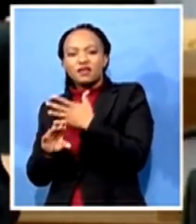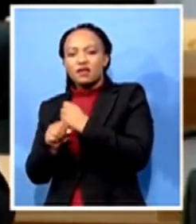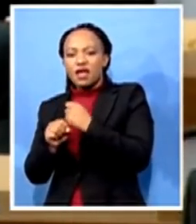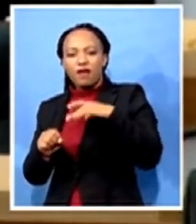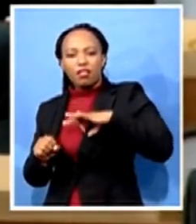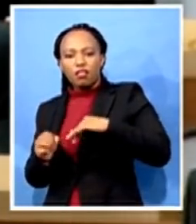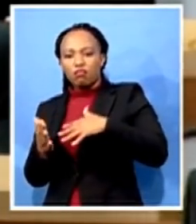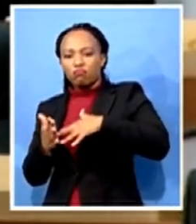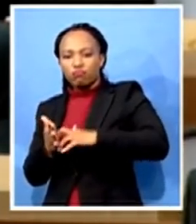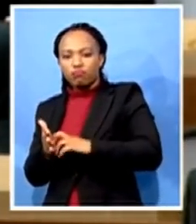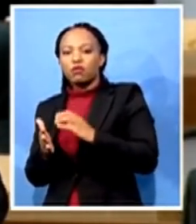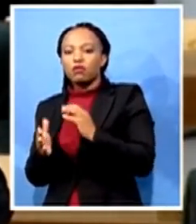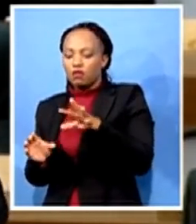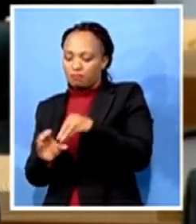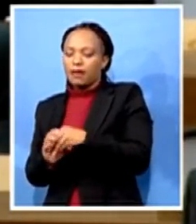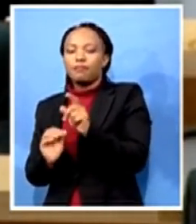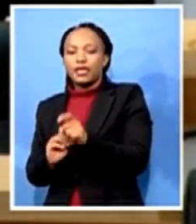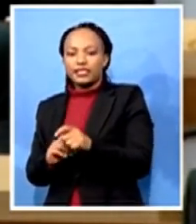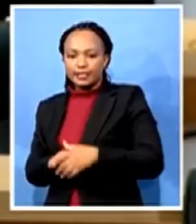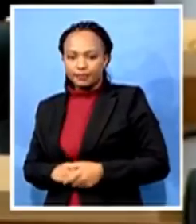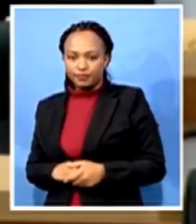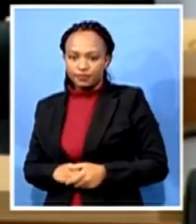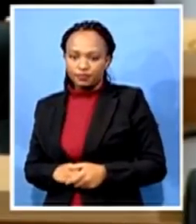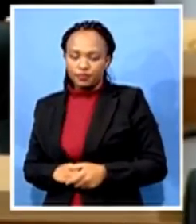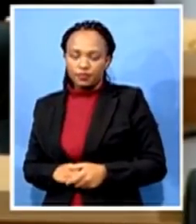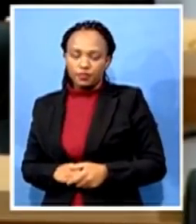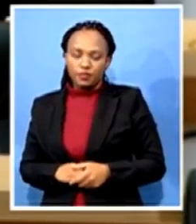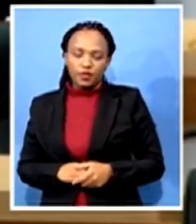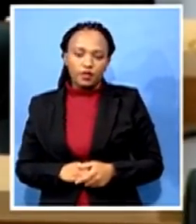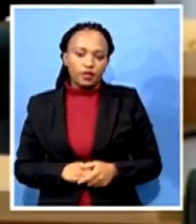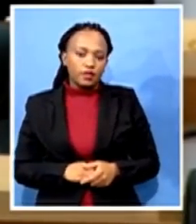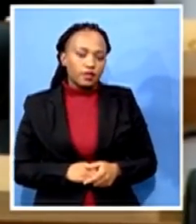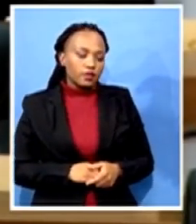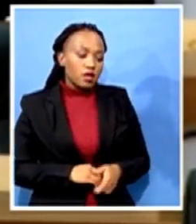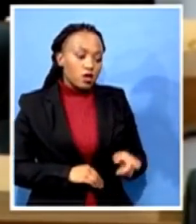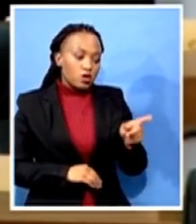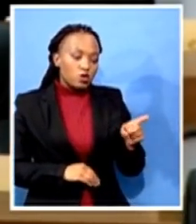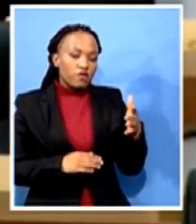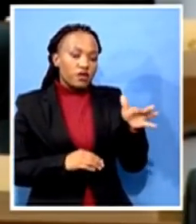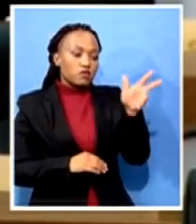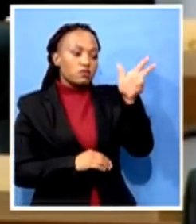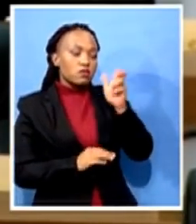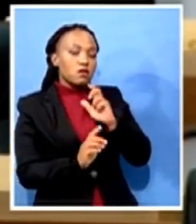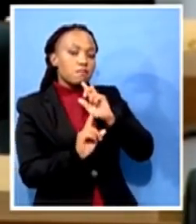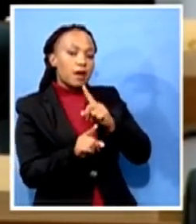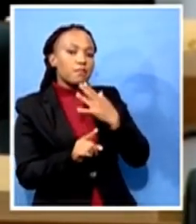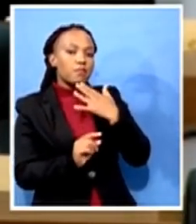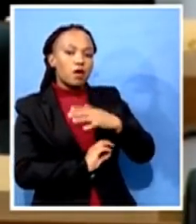You were given an instruction by the Provincial EXCO, which is a committee of the